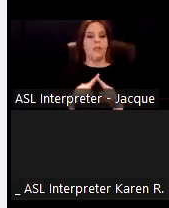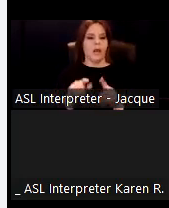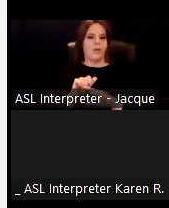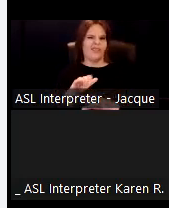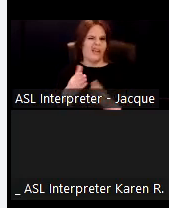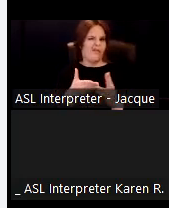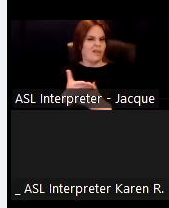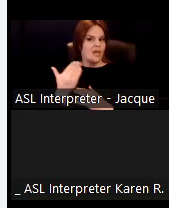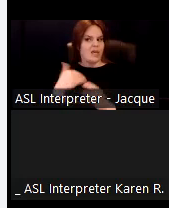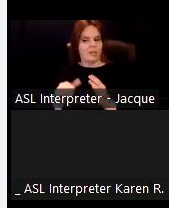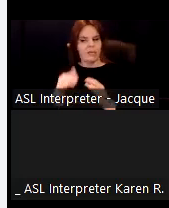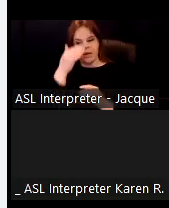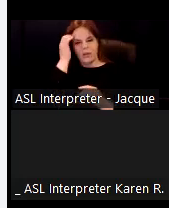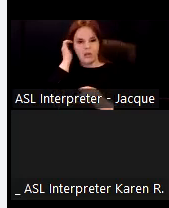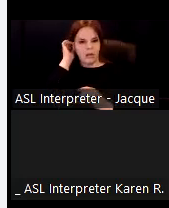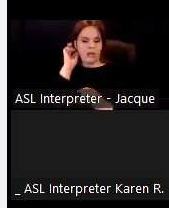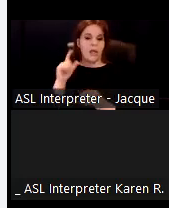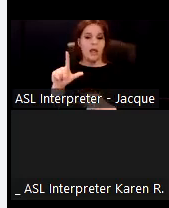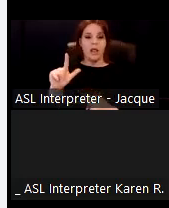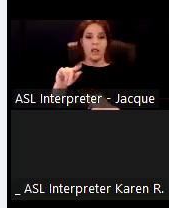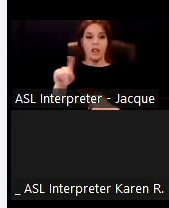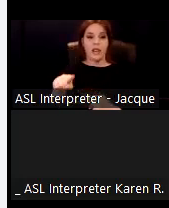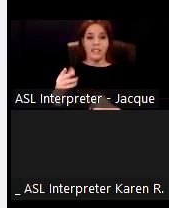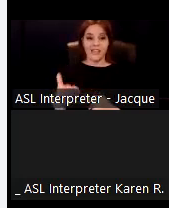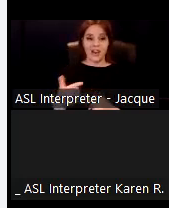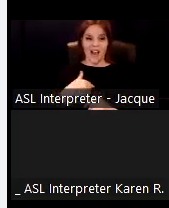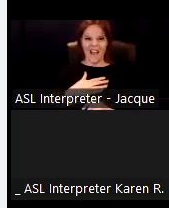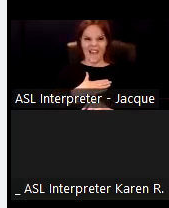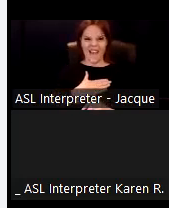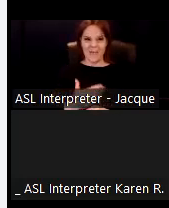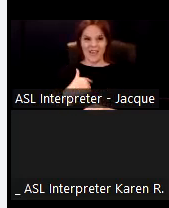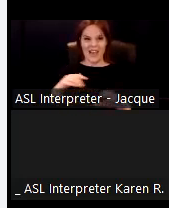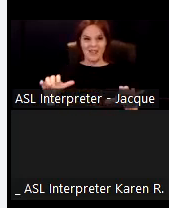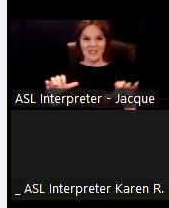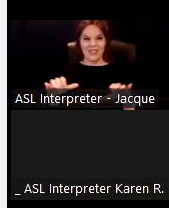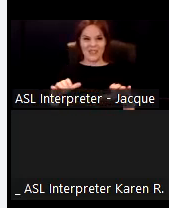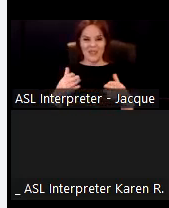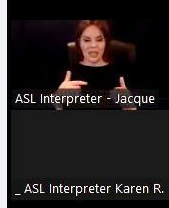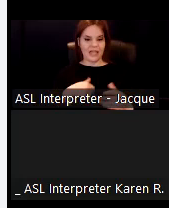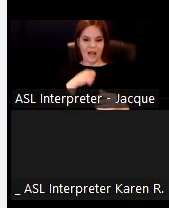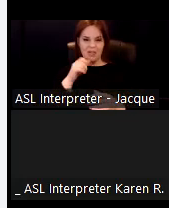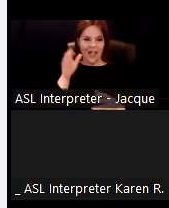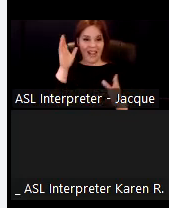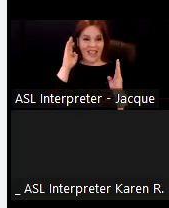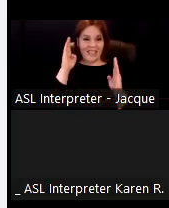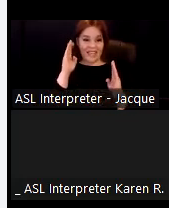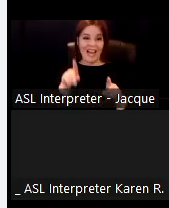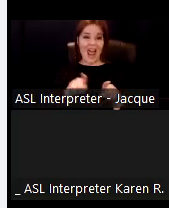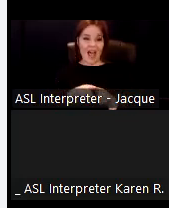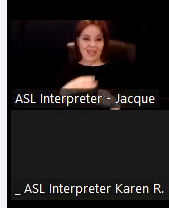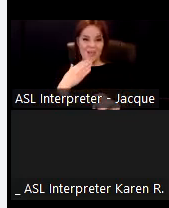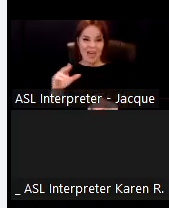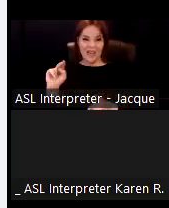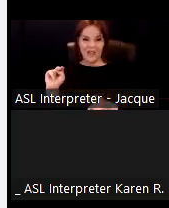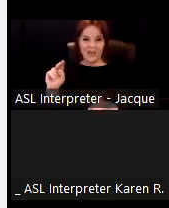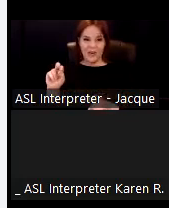email. Liz here, and I admit I was doing things and not listening as well, Norma. So